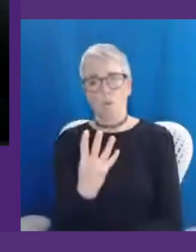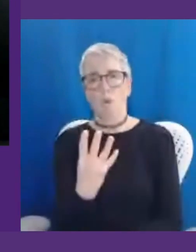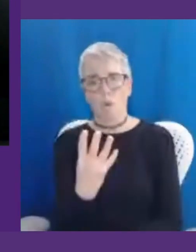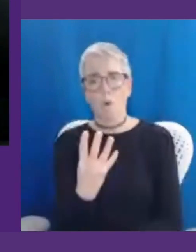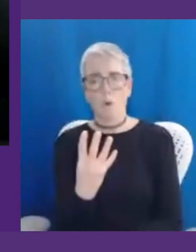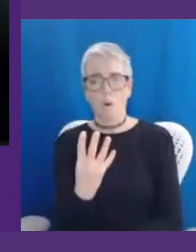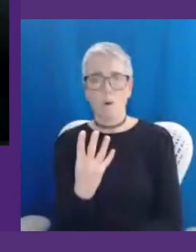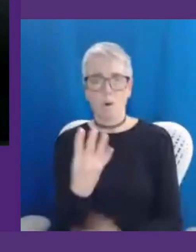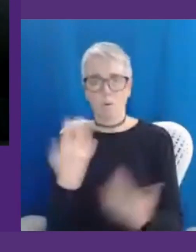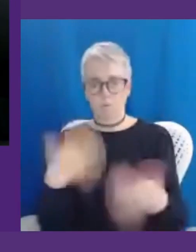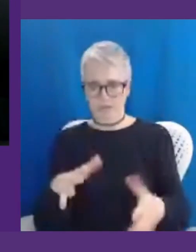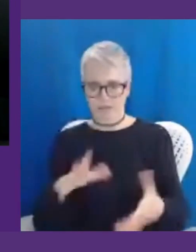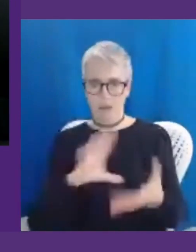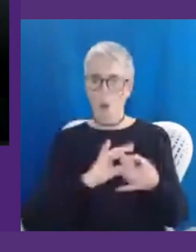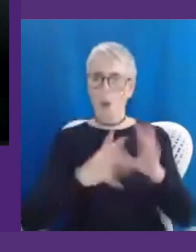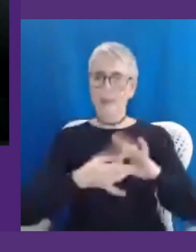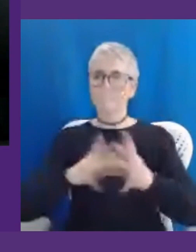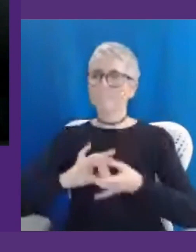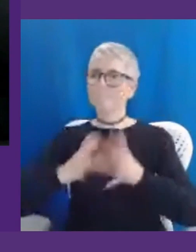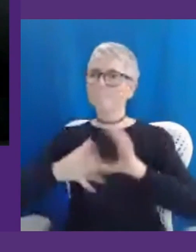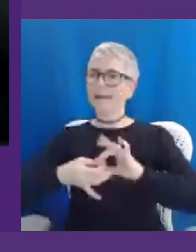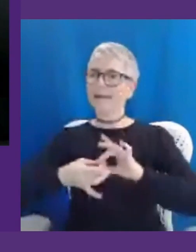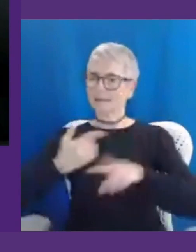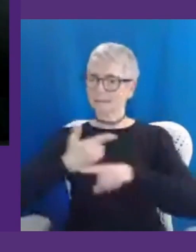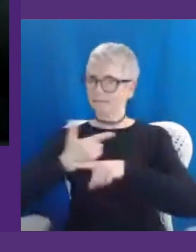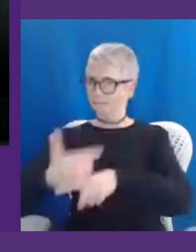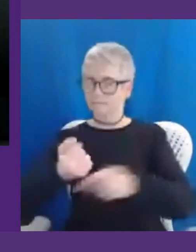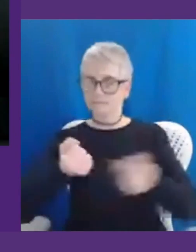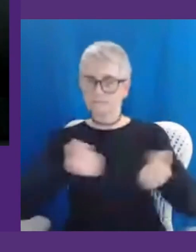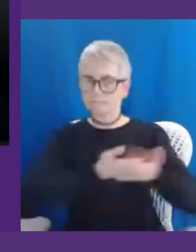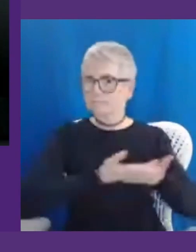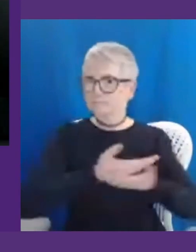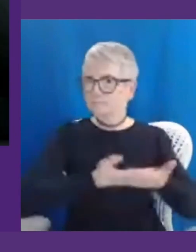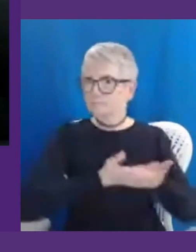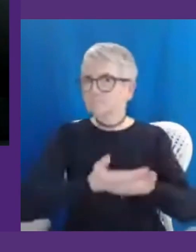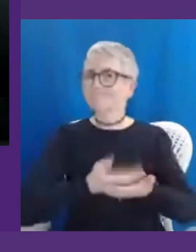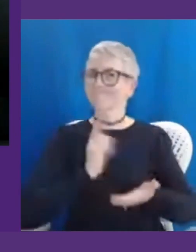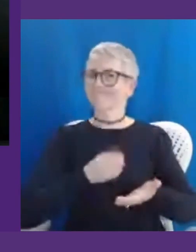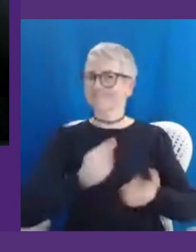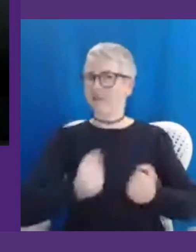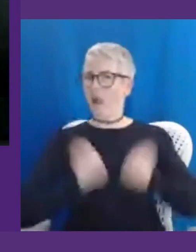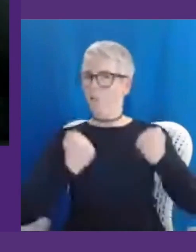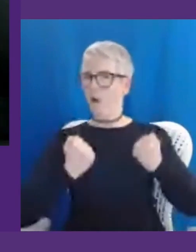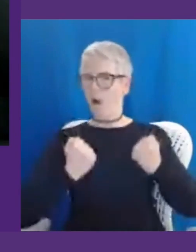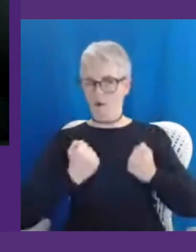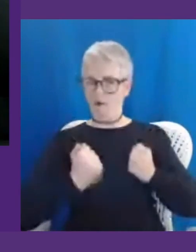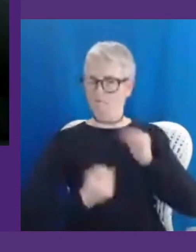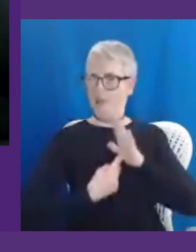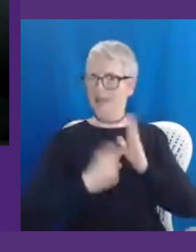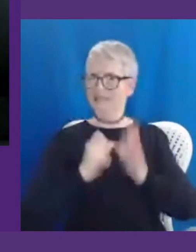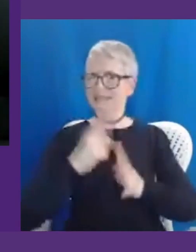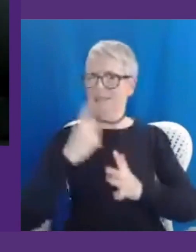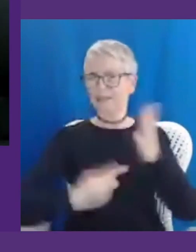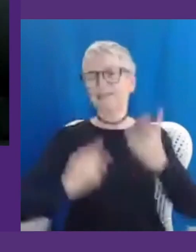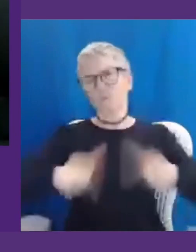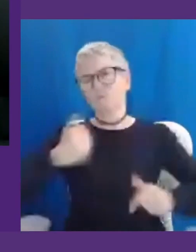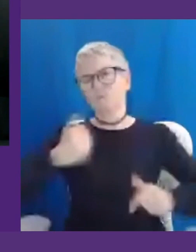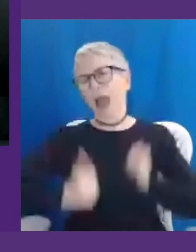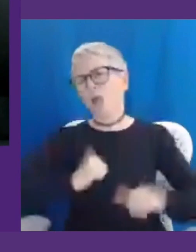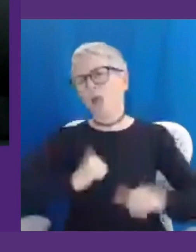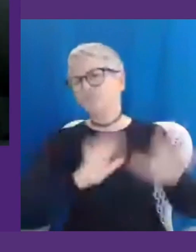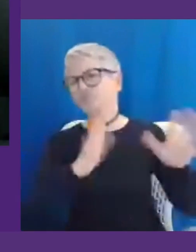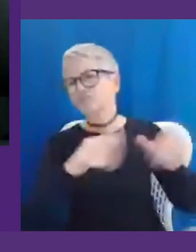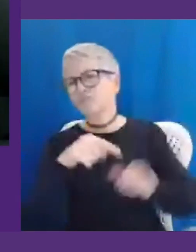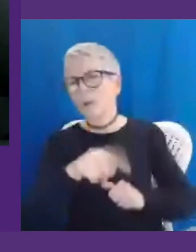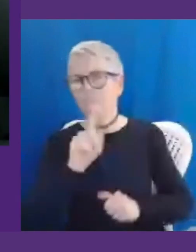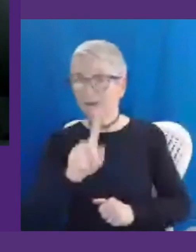and they're the cornerstone of our disability representation, and we are so proud of them, but they aren't the full story. We're committed to what we